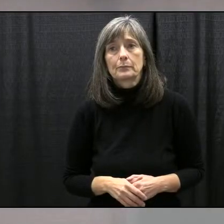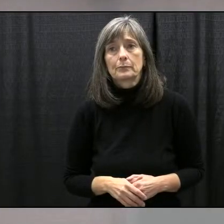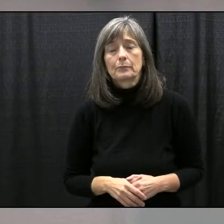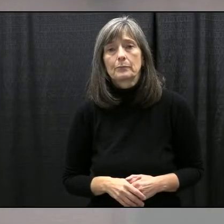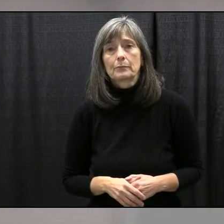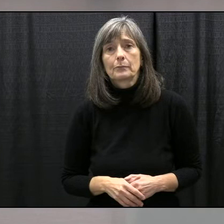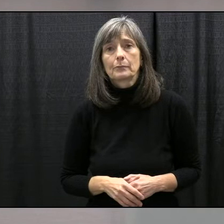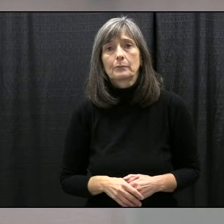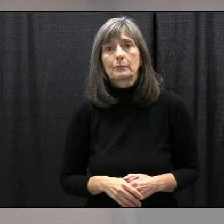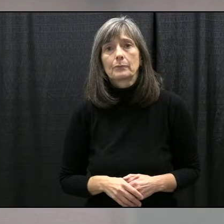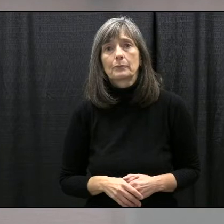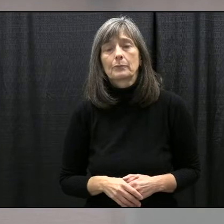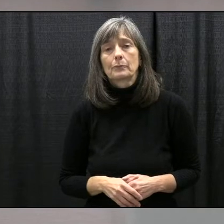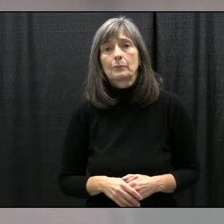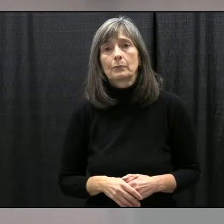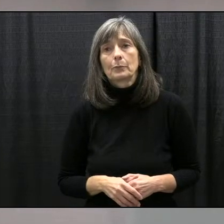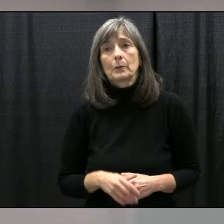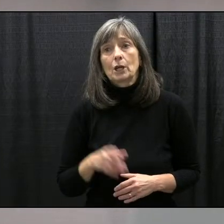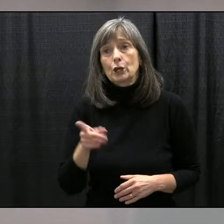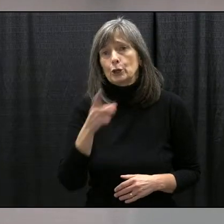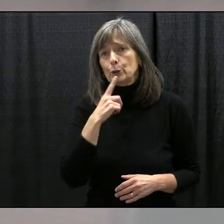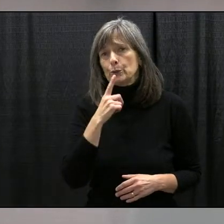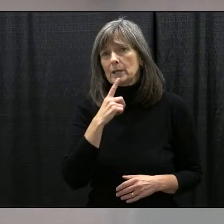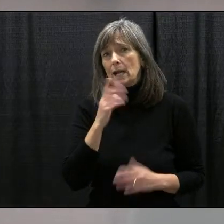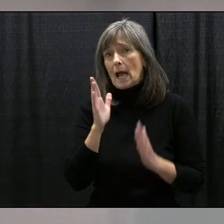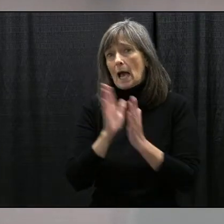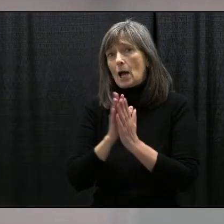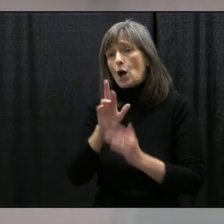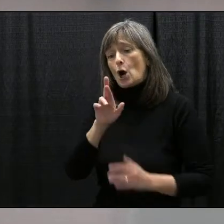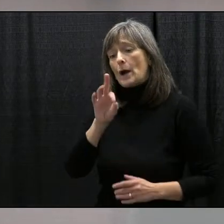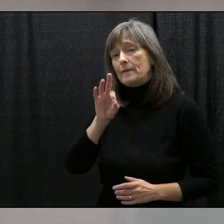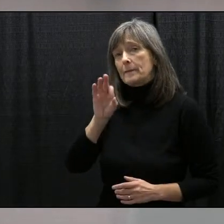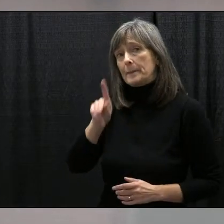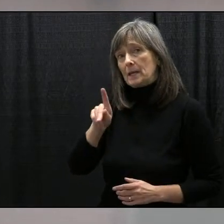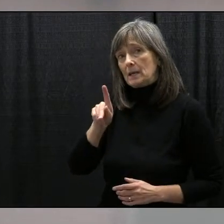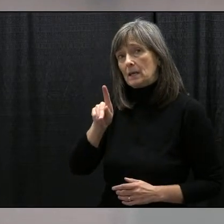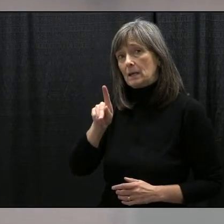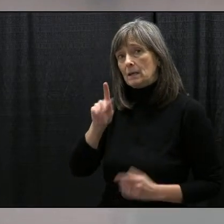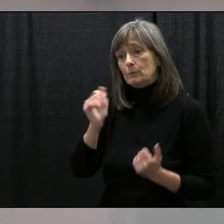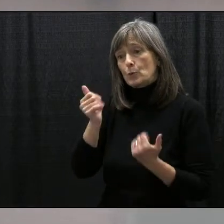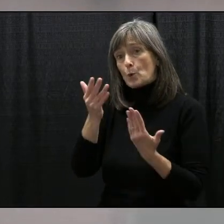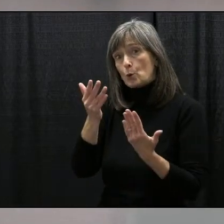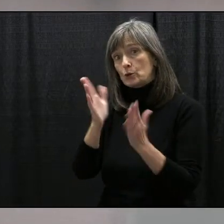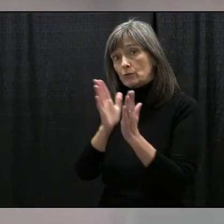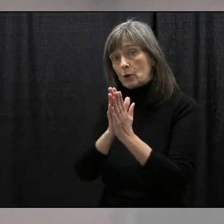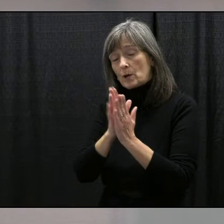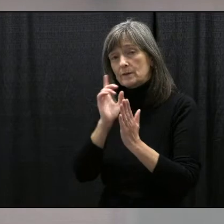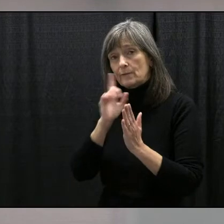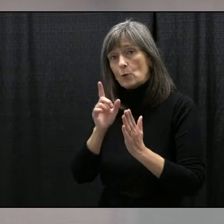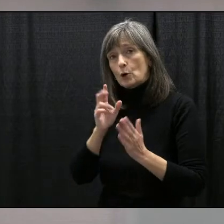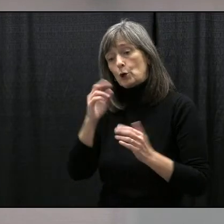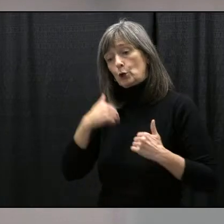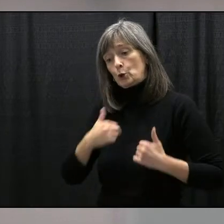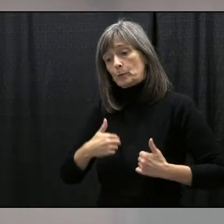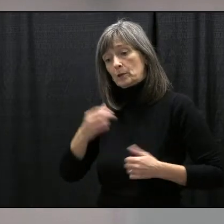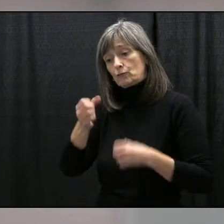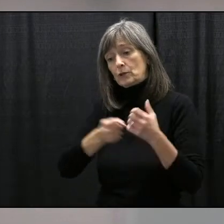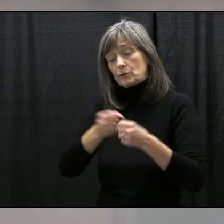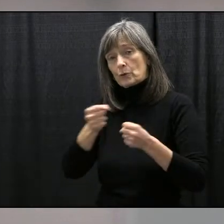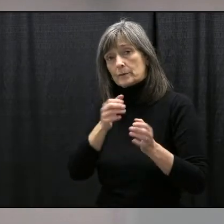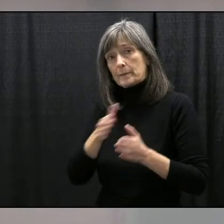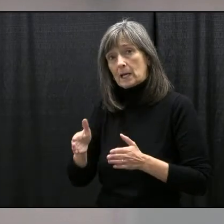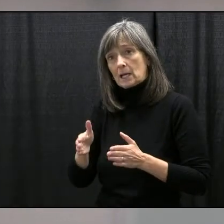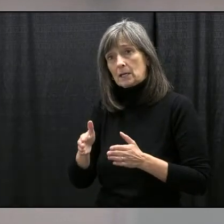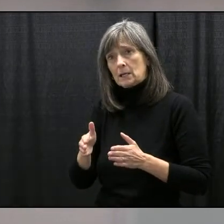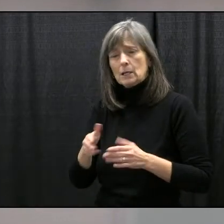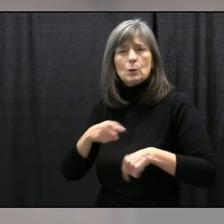And you mentioned issuing an RFP for the human resource plan. What sort of timelines is the department looking at to have